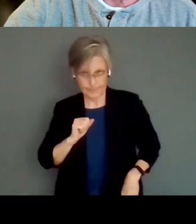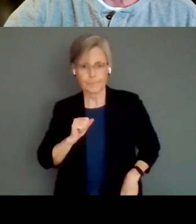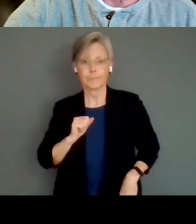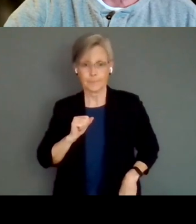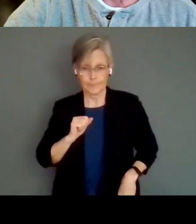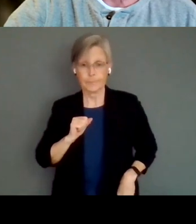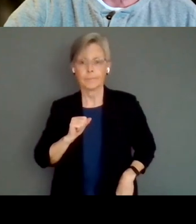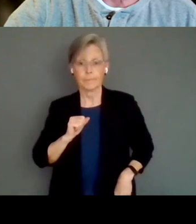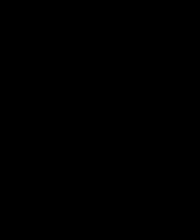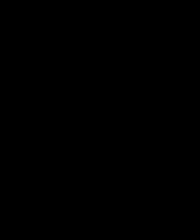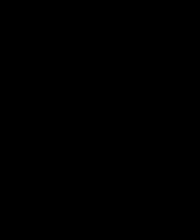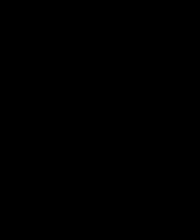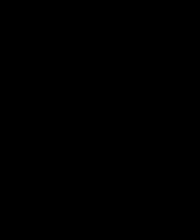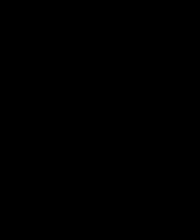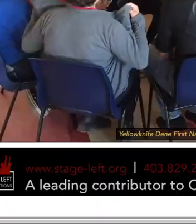Okay, here it comes.